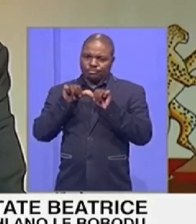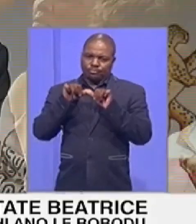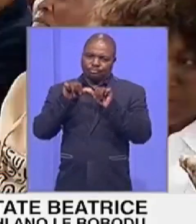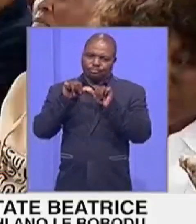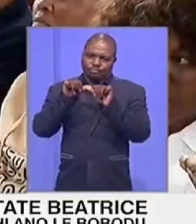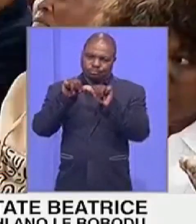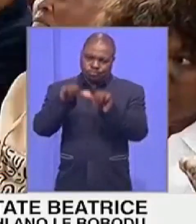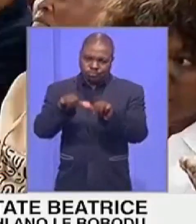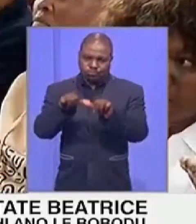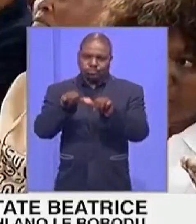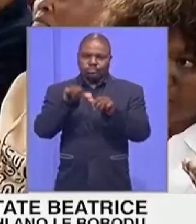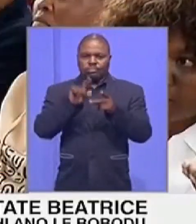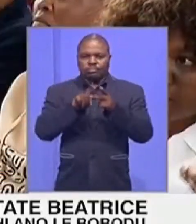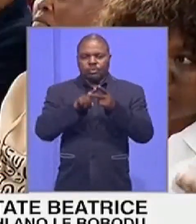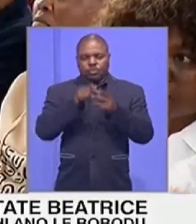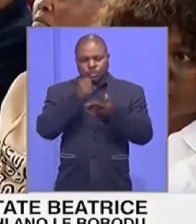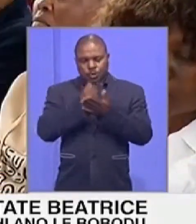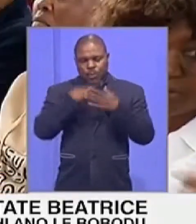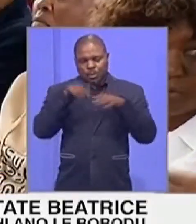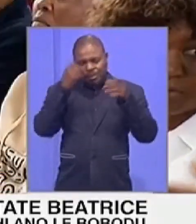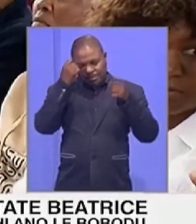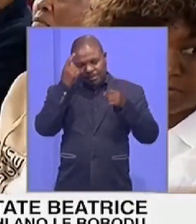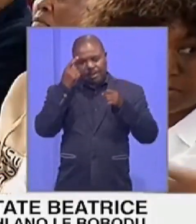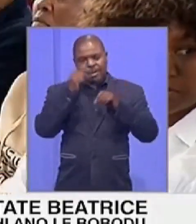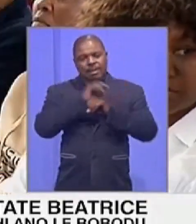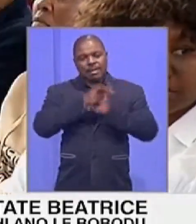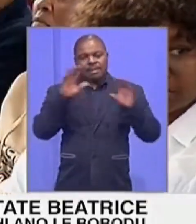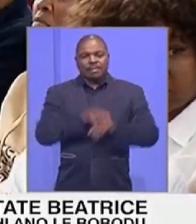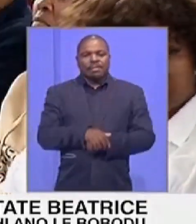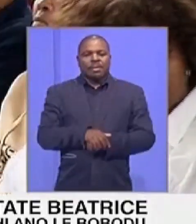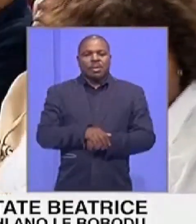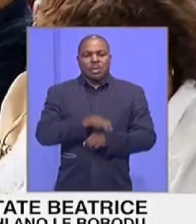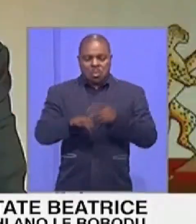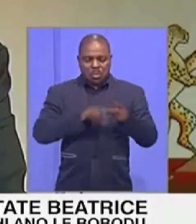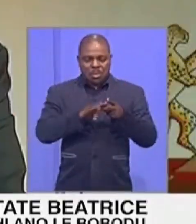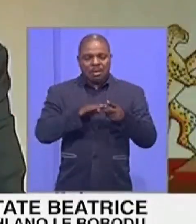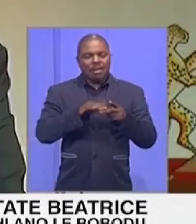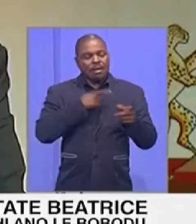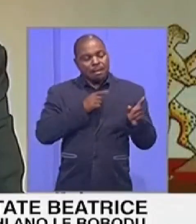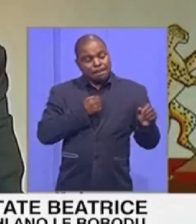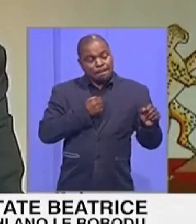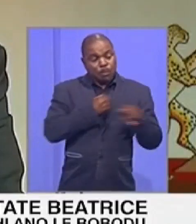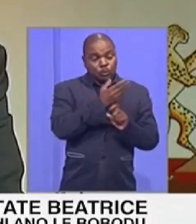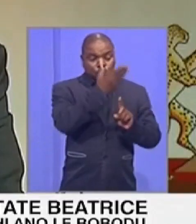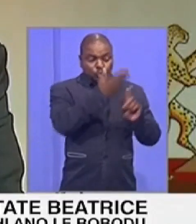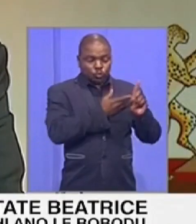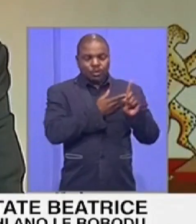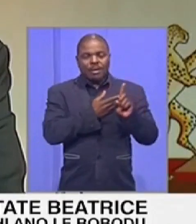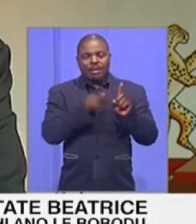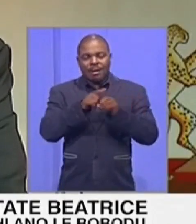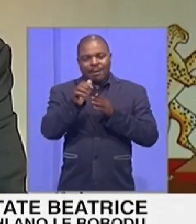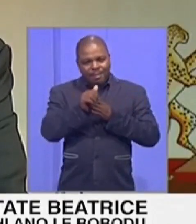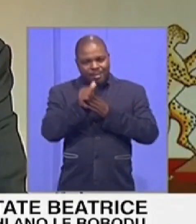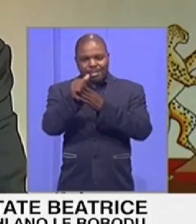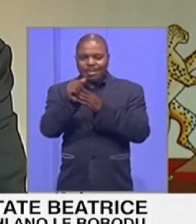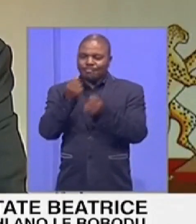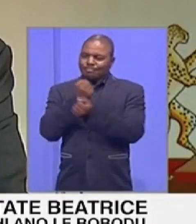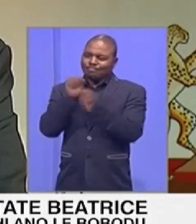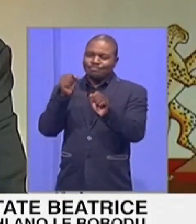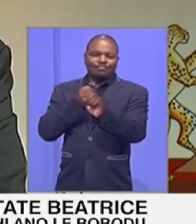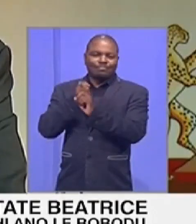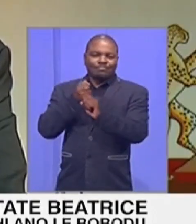to this logical conclusion. We will do so to become what you were, a revolutionary leader. And